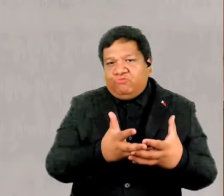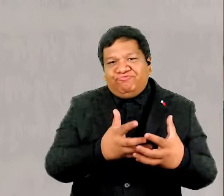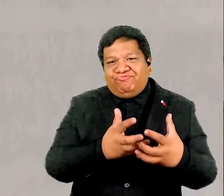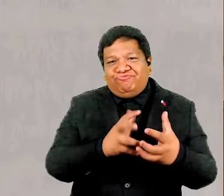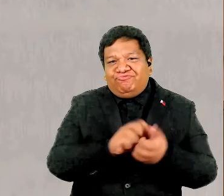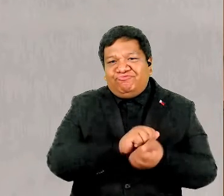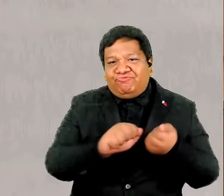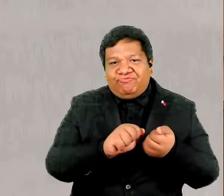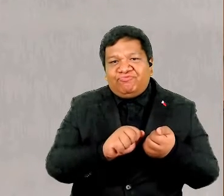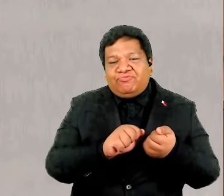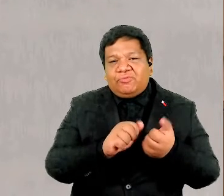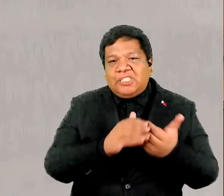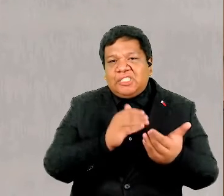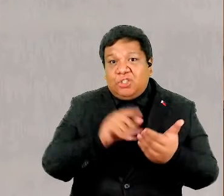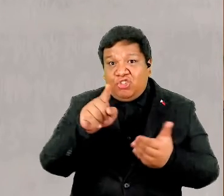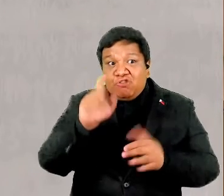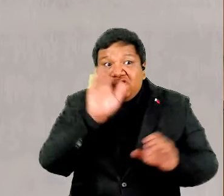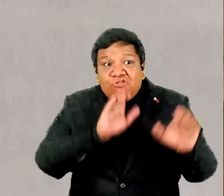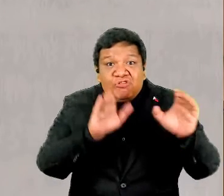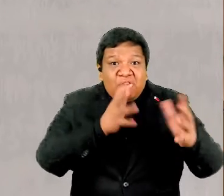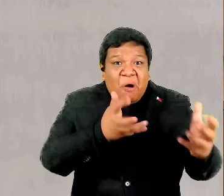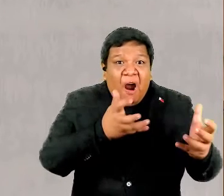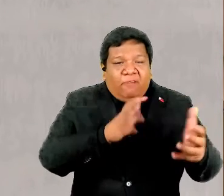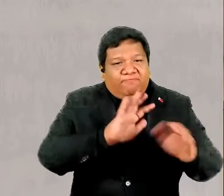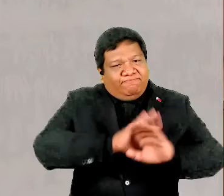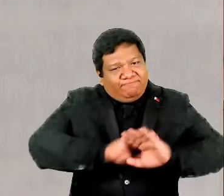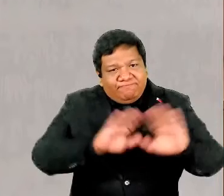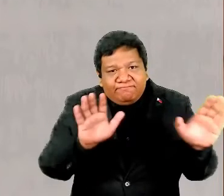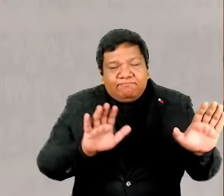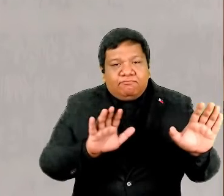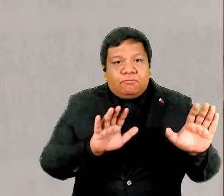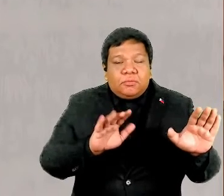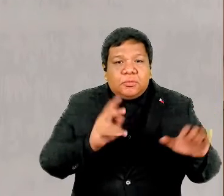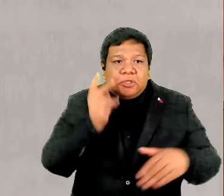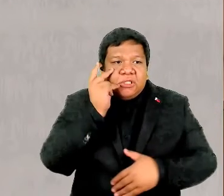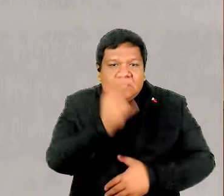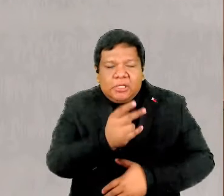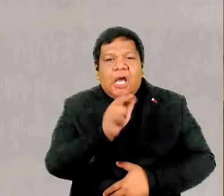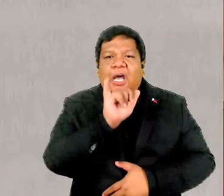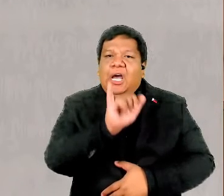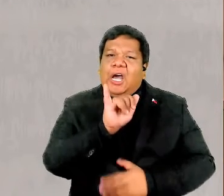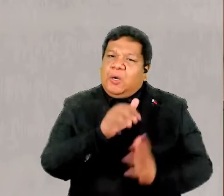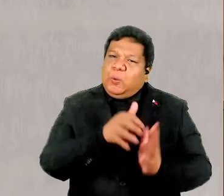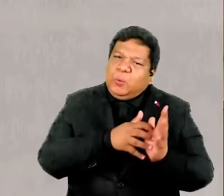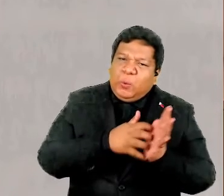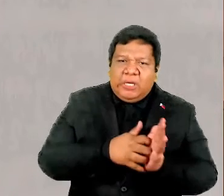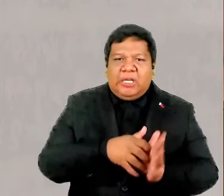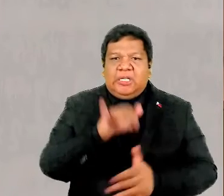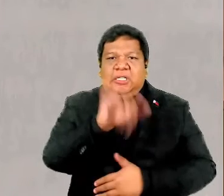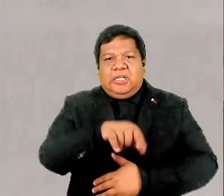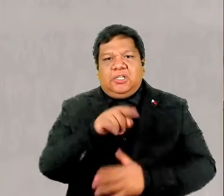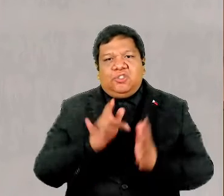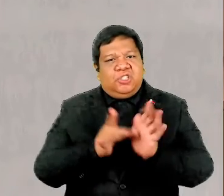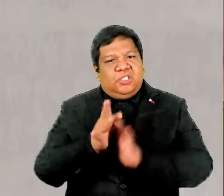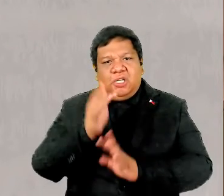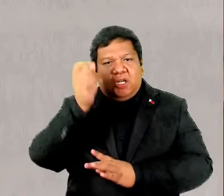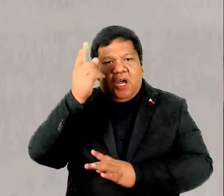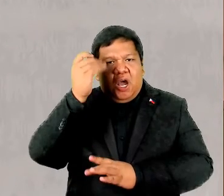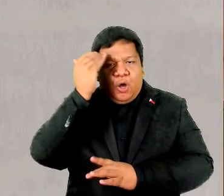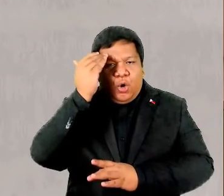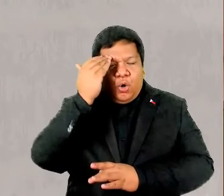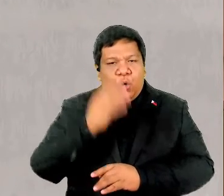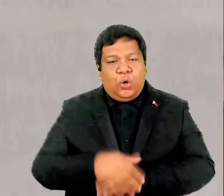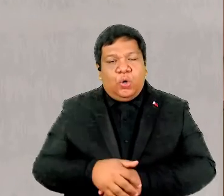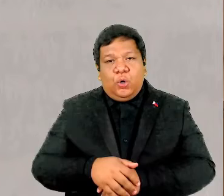sabi ni Jesus, huwag iyan ang hanapin ninyo. Jesus saw the futility of it all if yun ang hinahanap mo